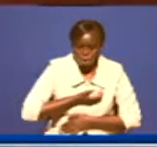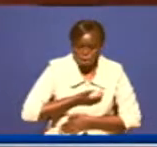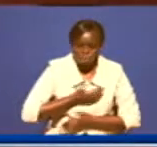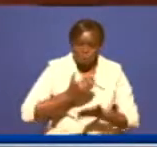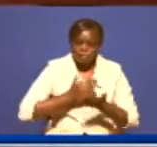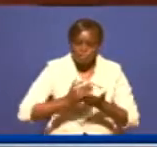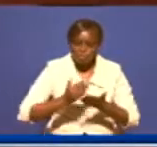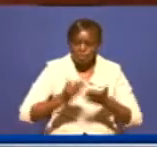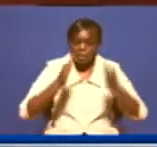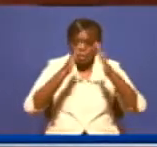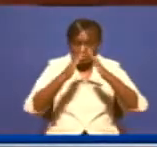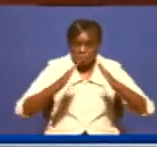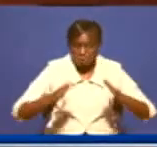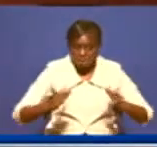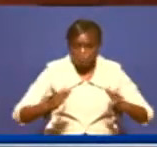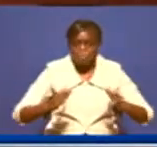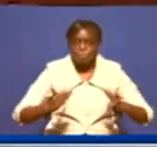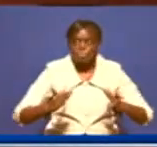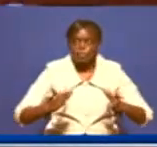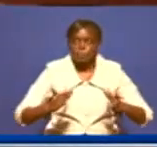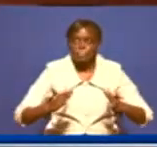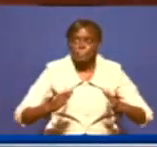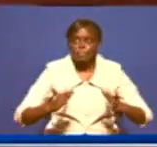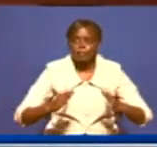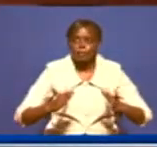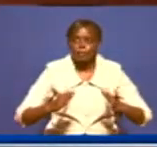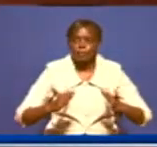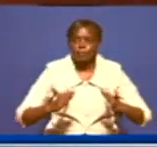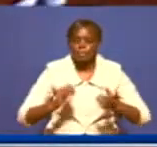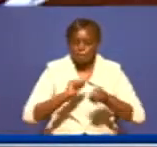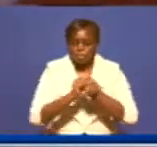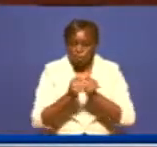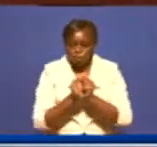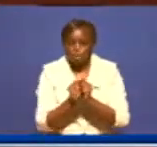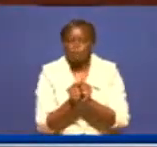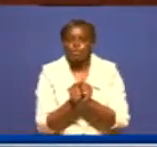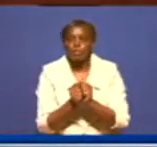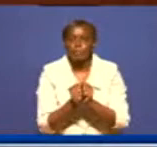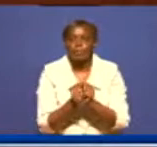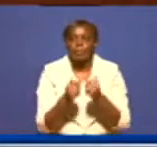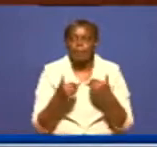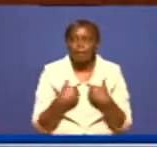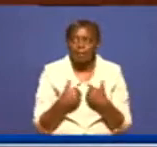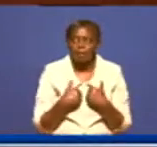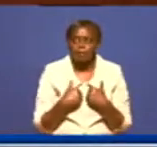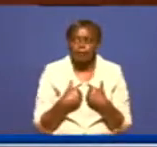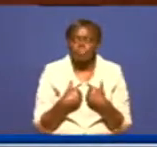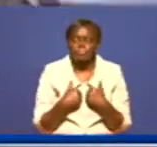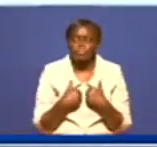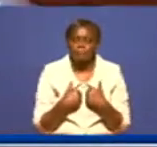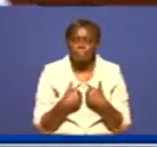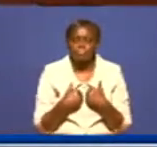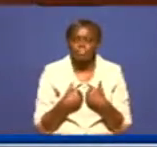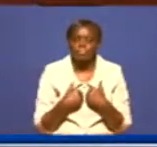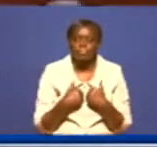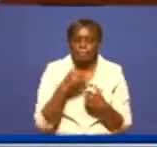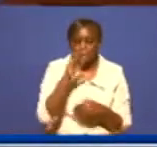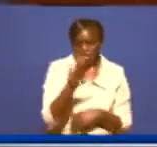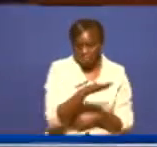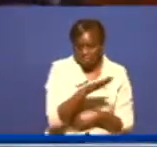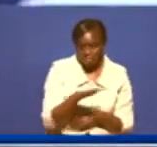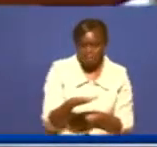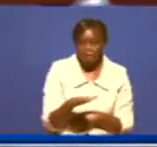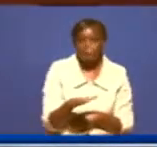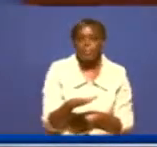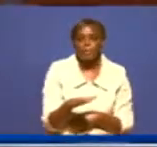and many others, Mr. Speaker, sir, I have noted the change on the seat, Mr. Speaker, sir, is that Parliament, and you know